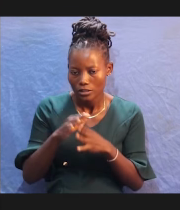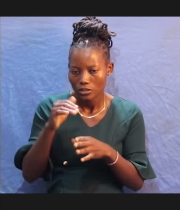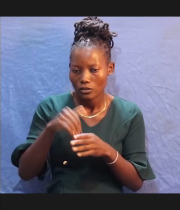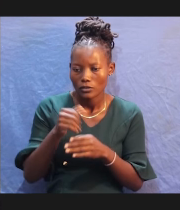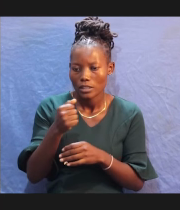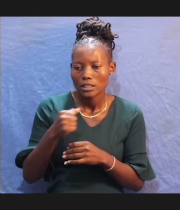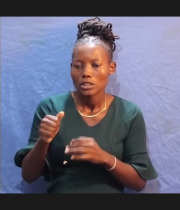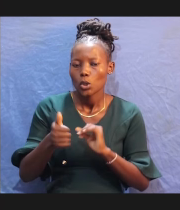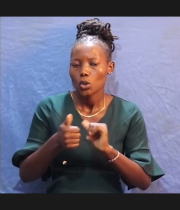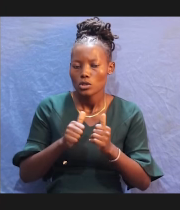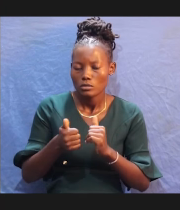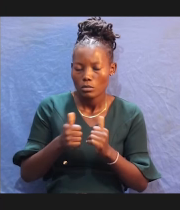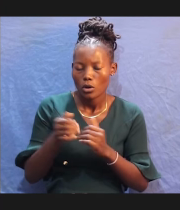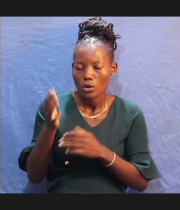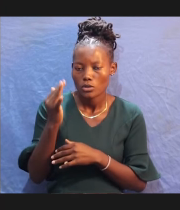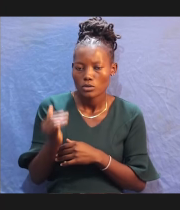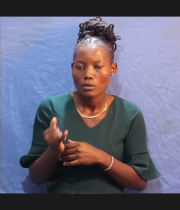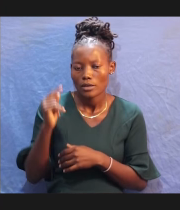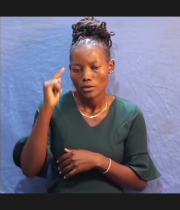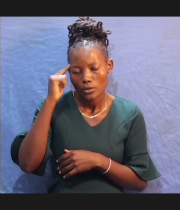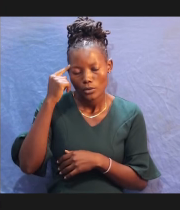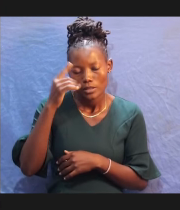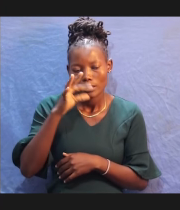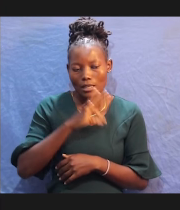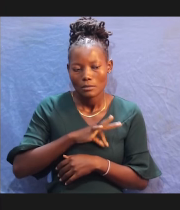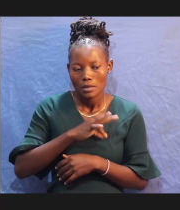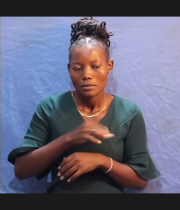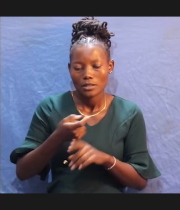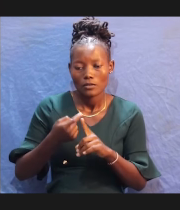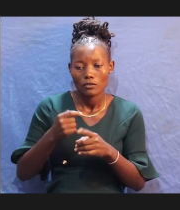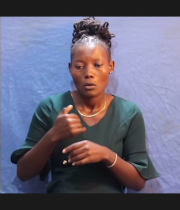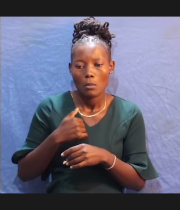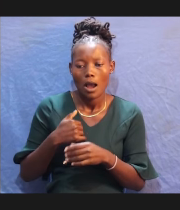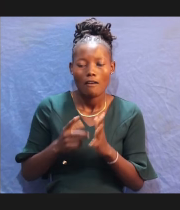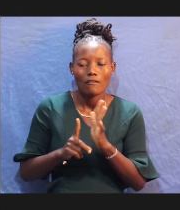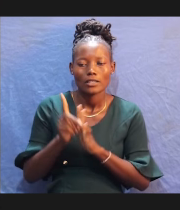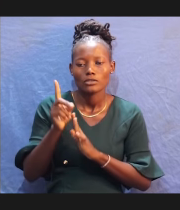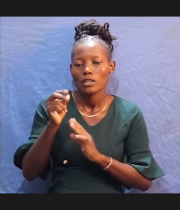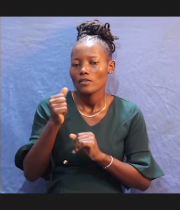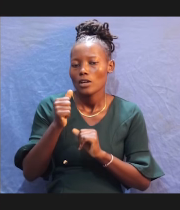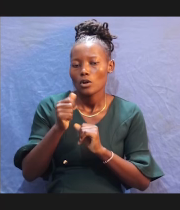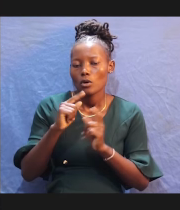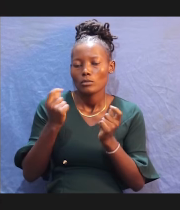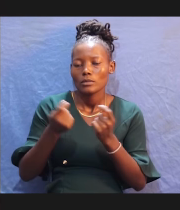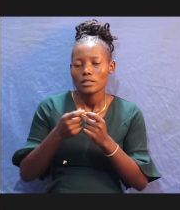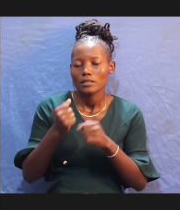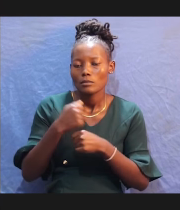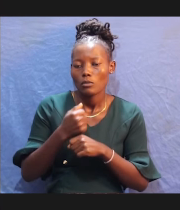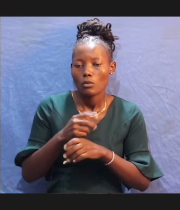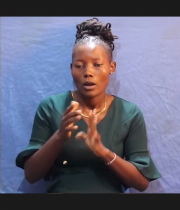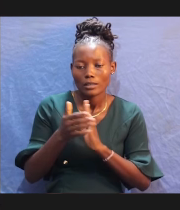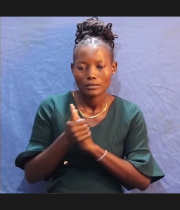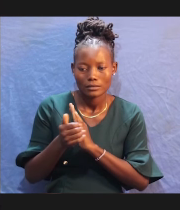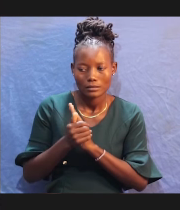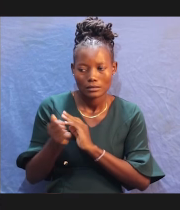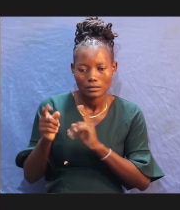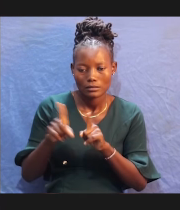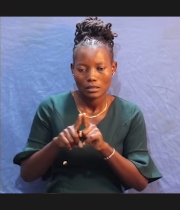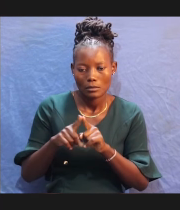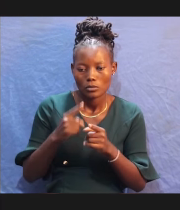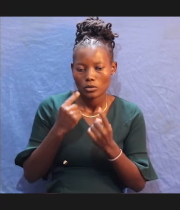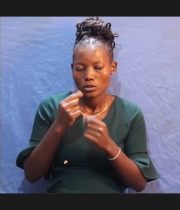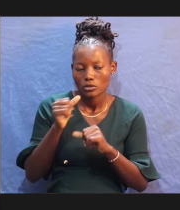benefit? Why do they think they will benefit from having a developed teamwork skill? And also not only talk